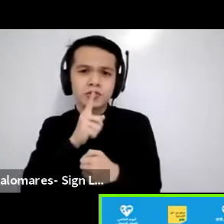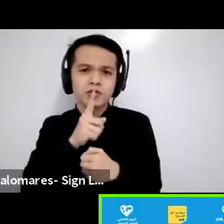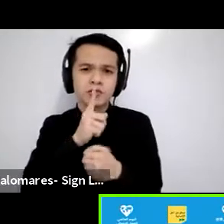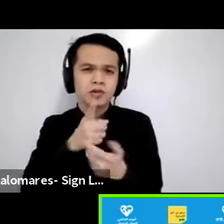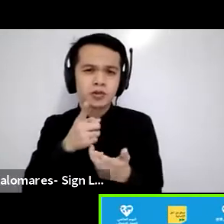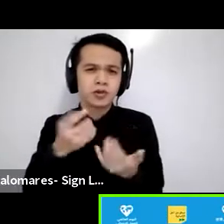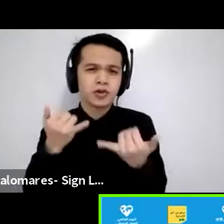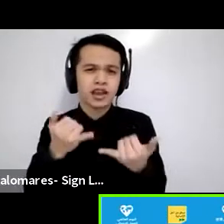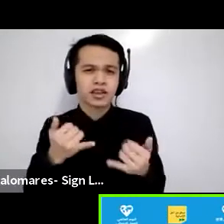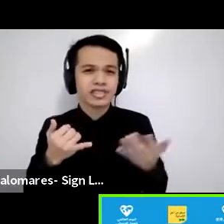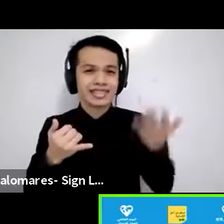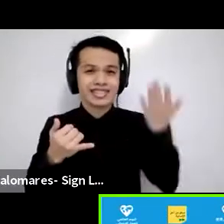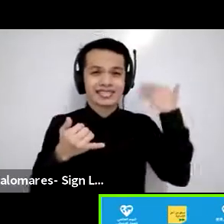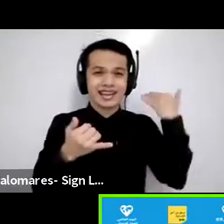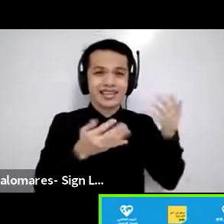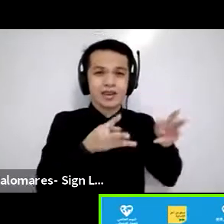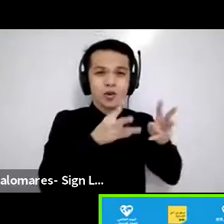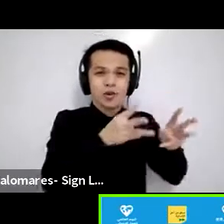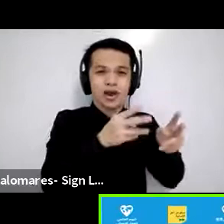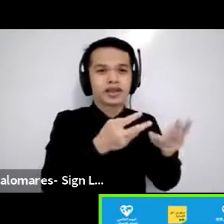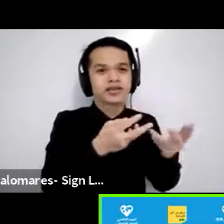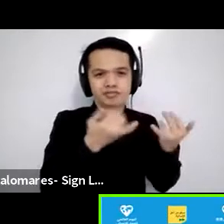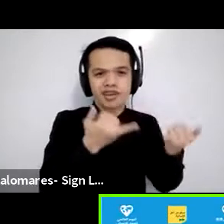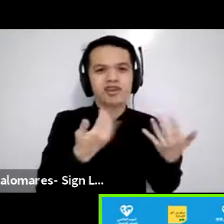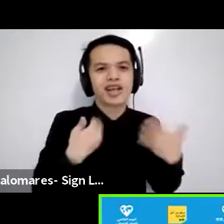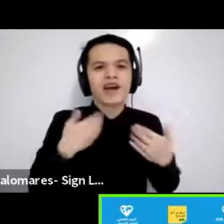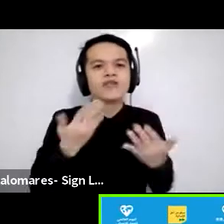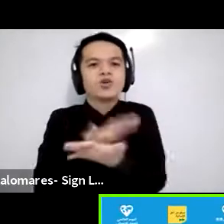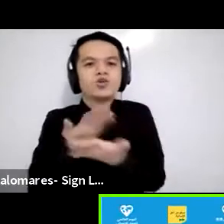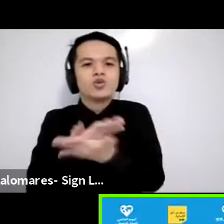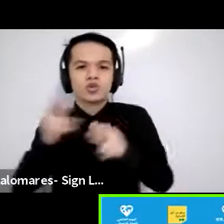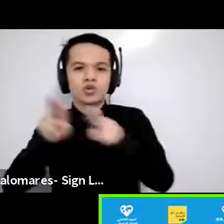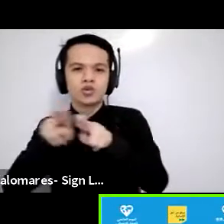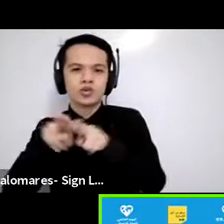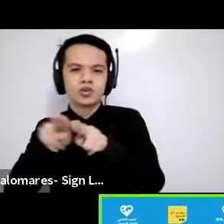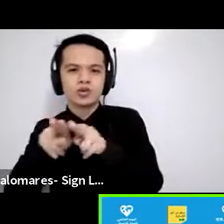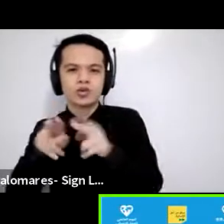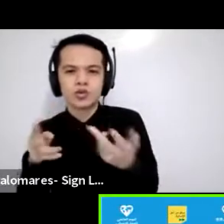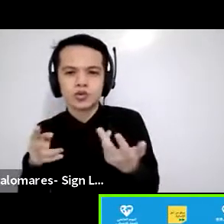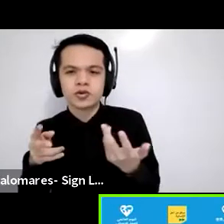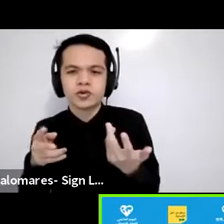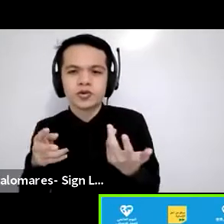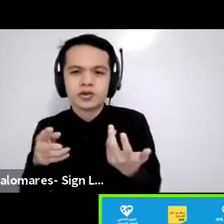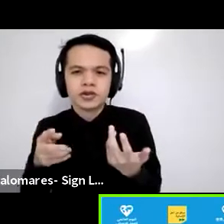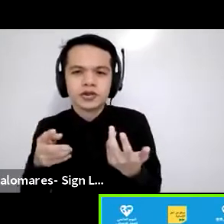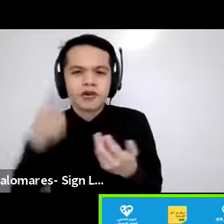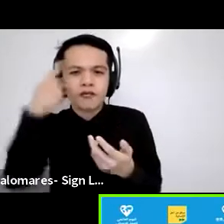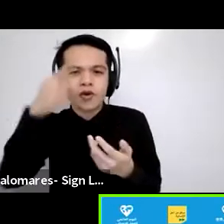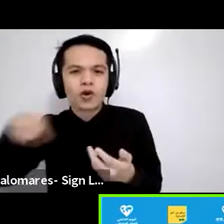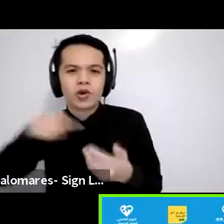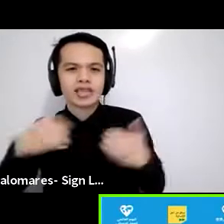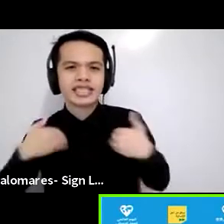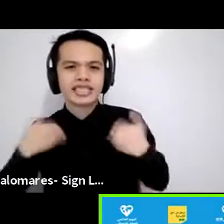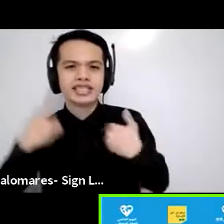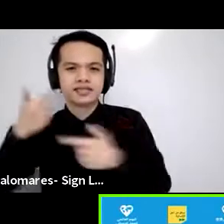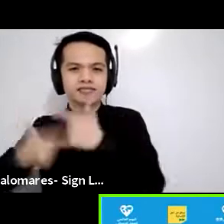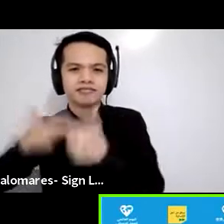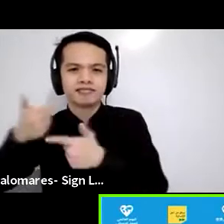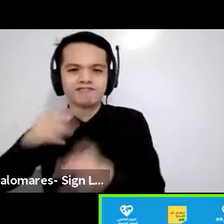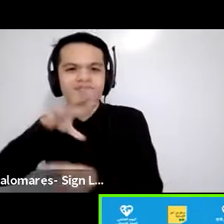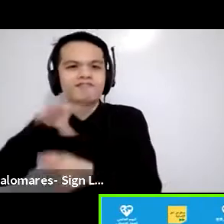dying in front of us, and new world's being born with a lot of the younger generation very much involved.